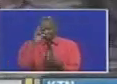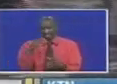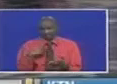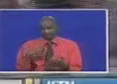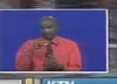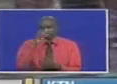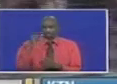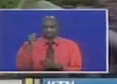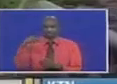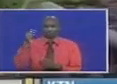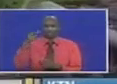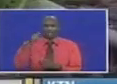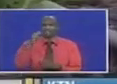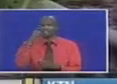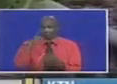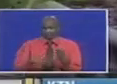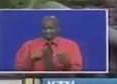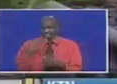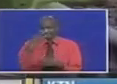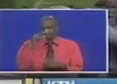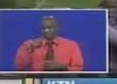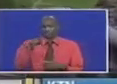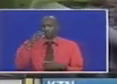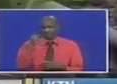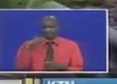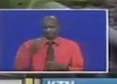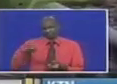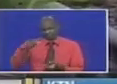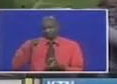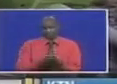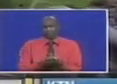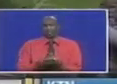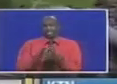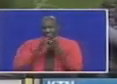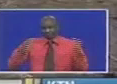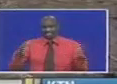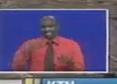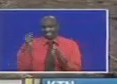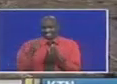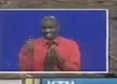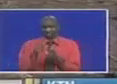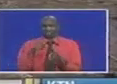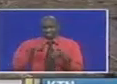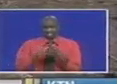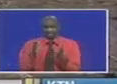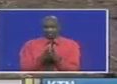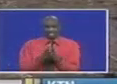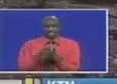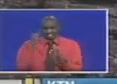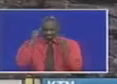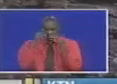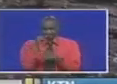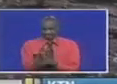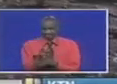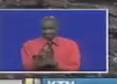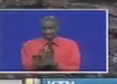Nanok pledged a further 3.5 billion shillings to expand the irrigation projects started under the initiative. Matters